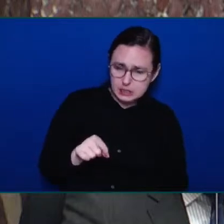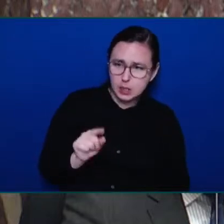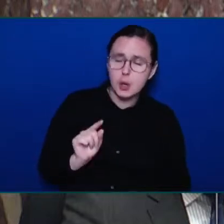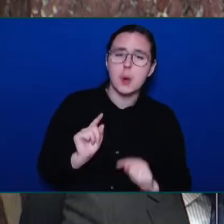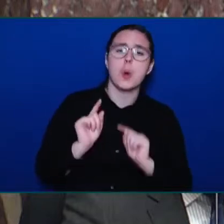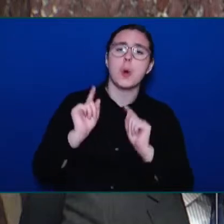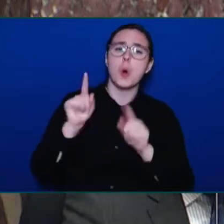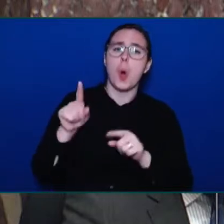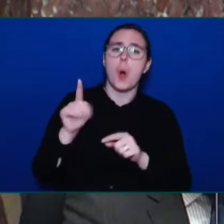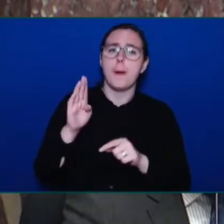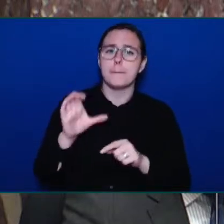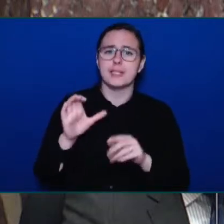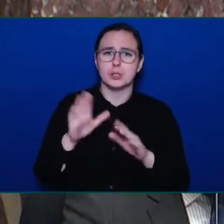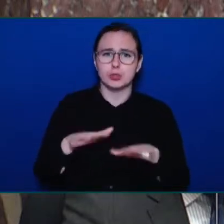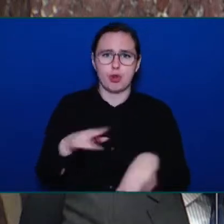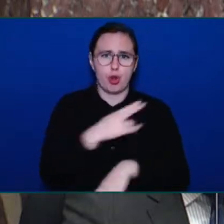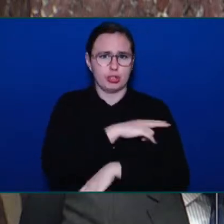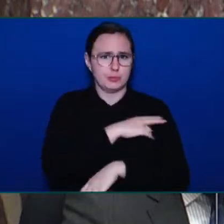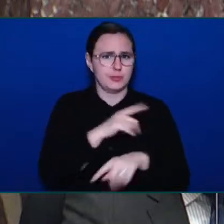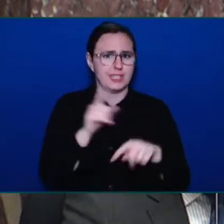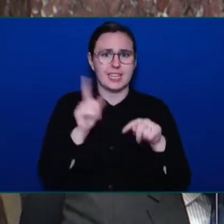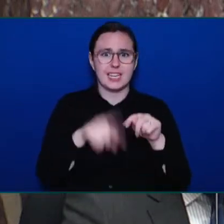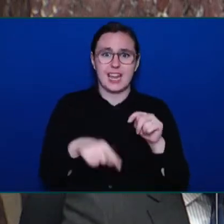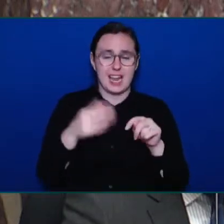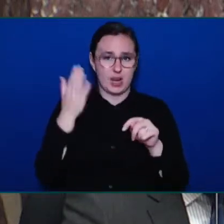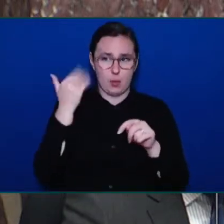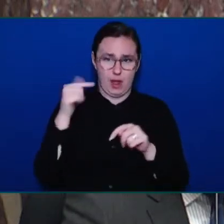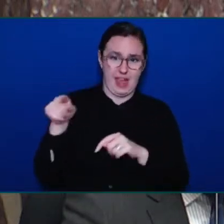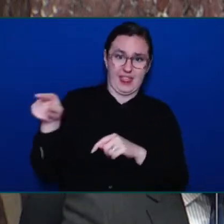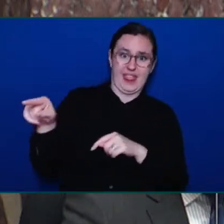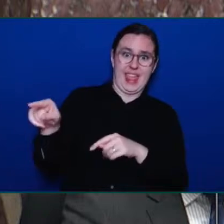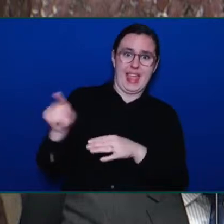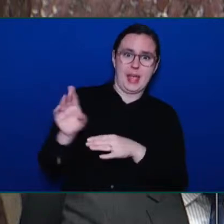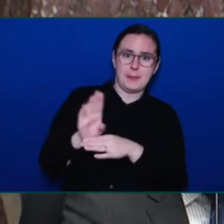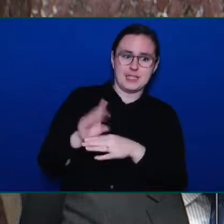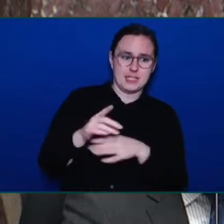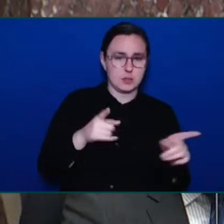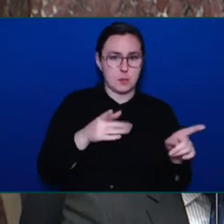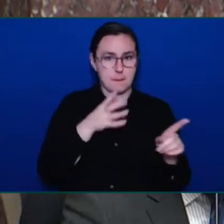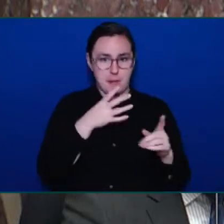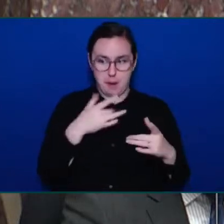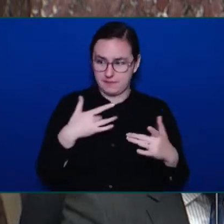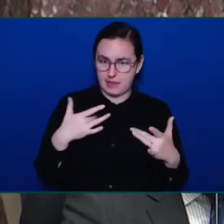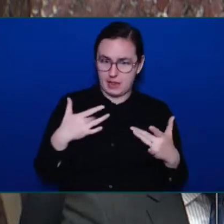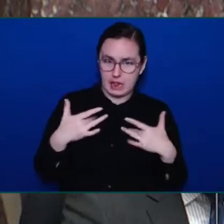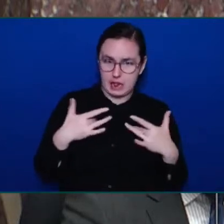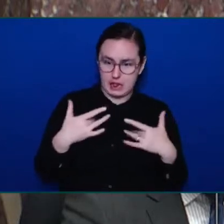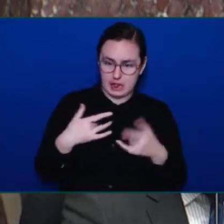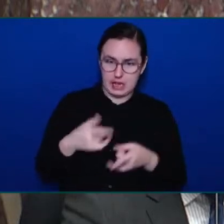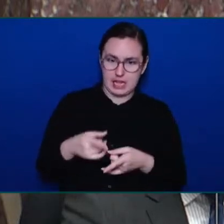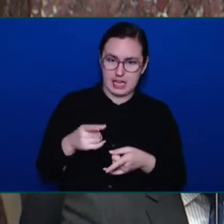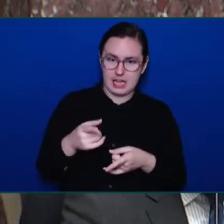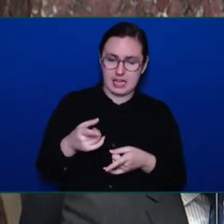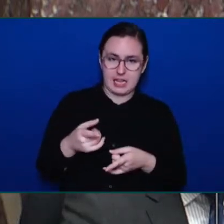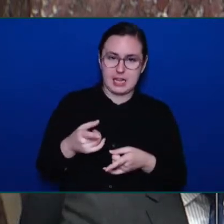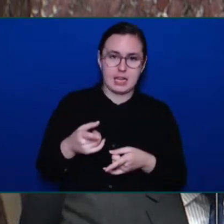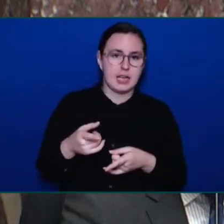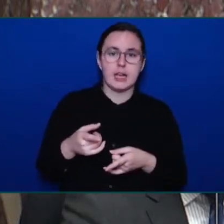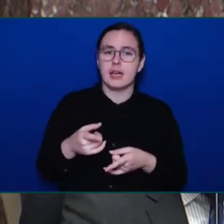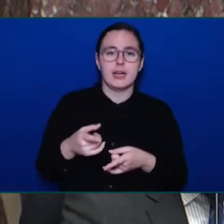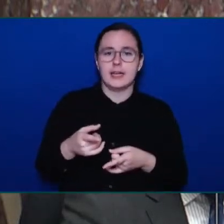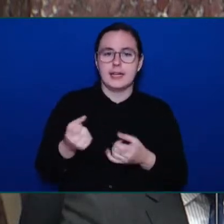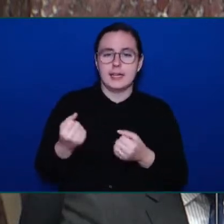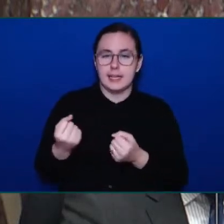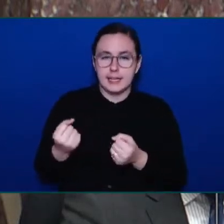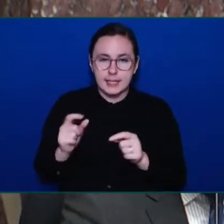children. She turned around and went back to her home in community of Burnaby to another completely overwhelmed emergency waiting room.